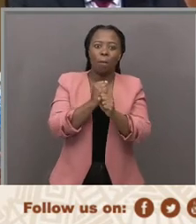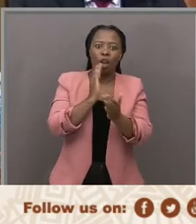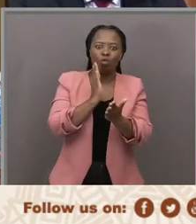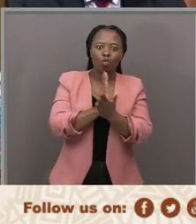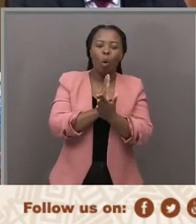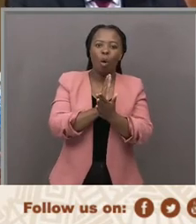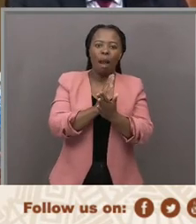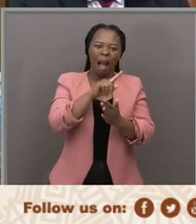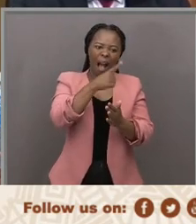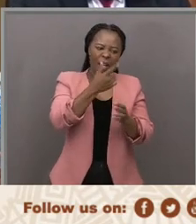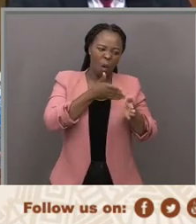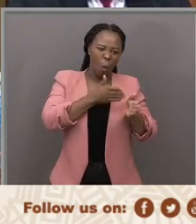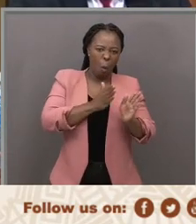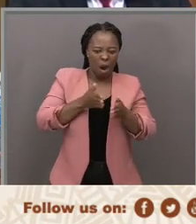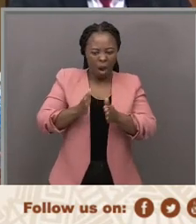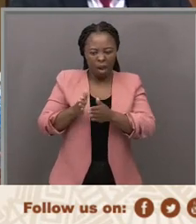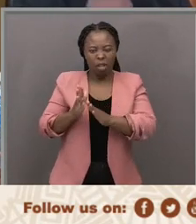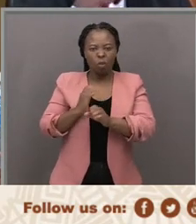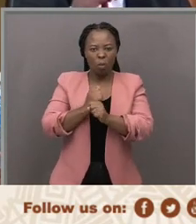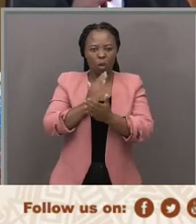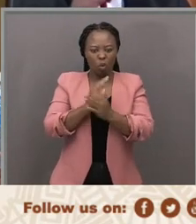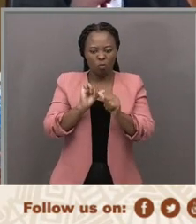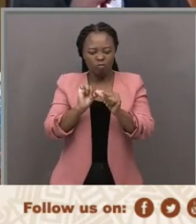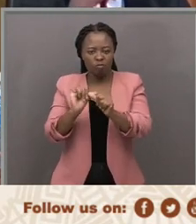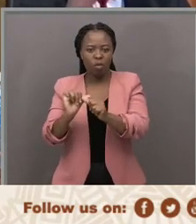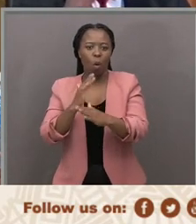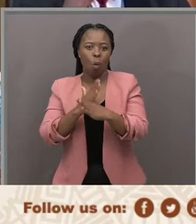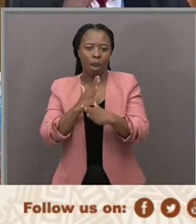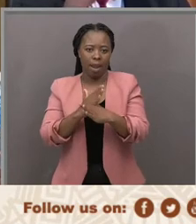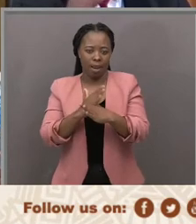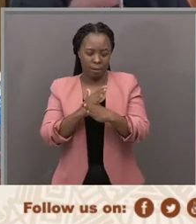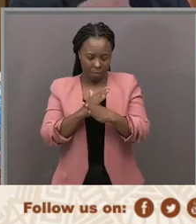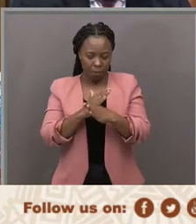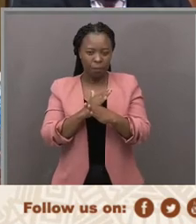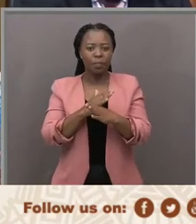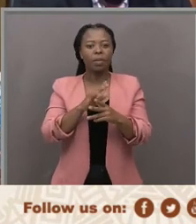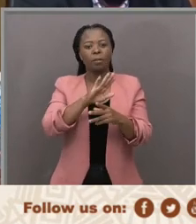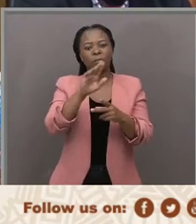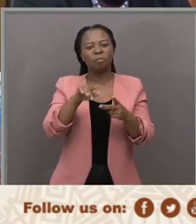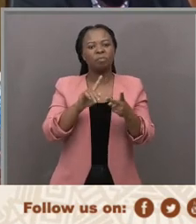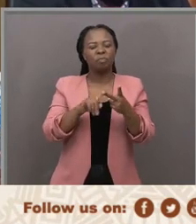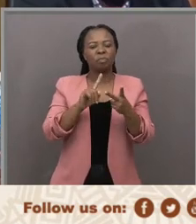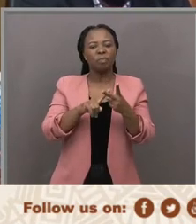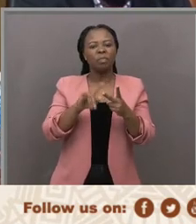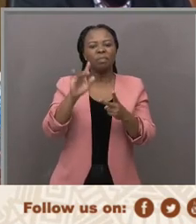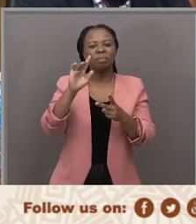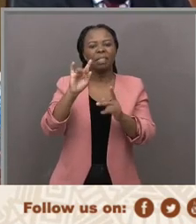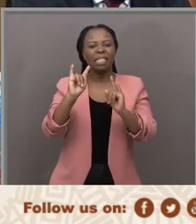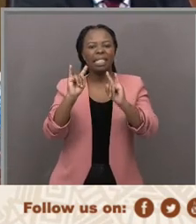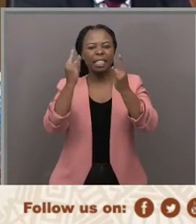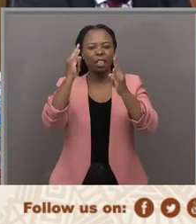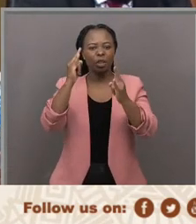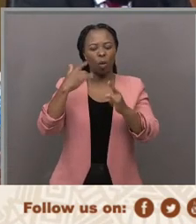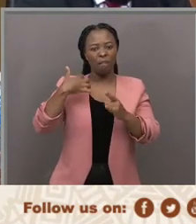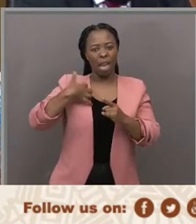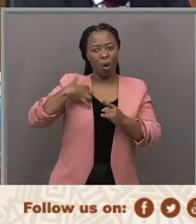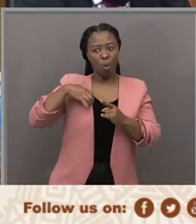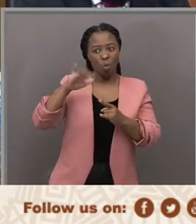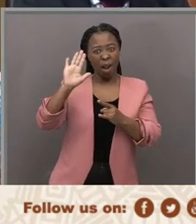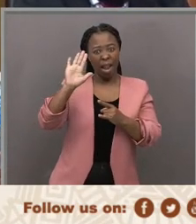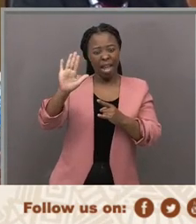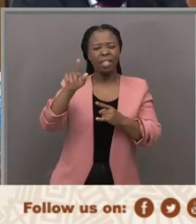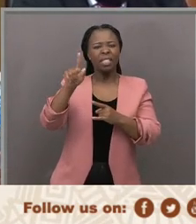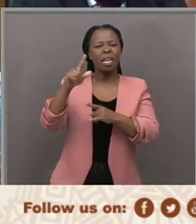to. I also want to report about the eastern corridor of our province, the city of Ekurhuleni, which is the manufacturing